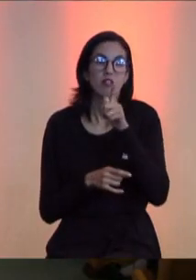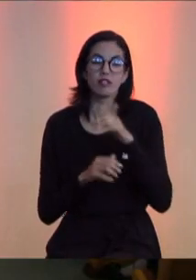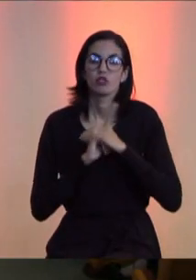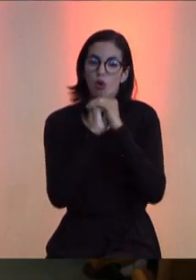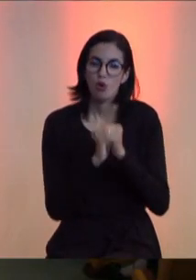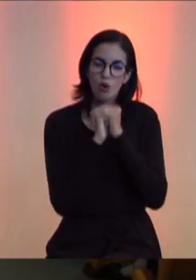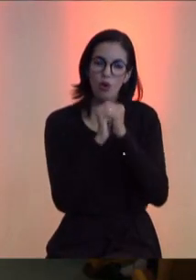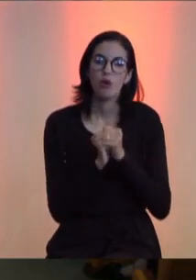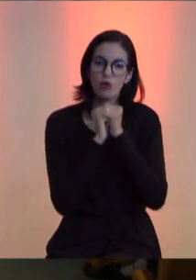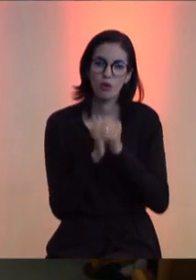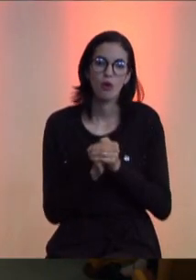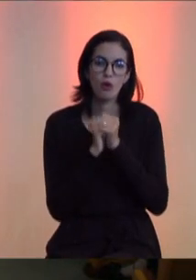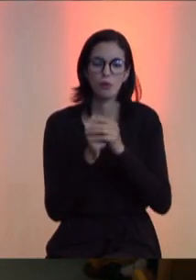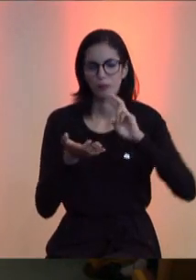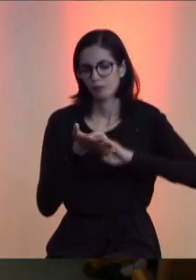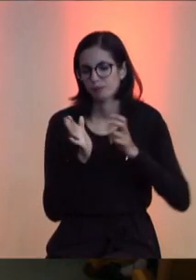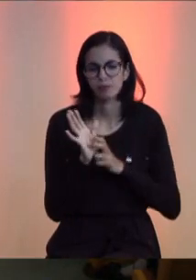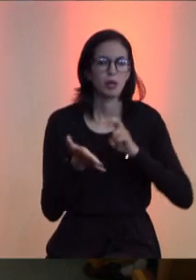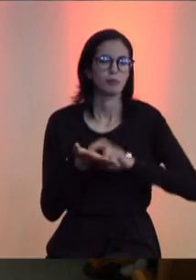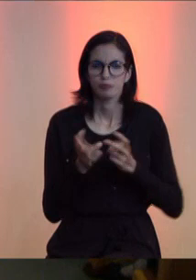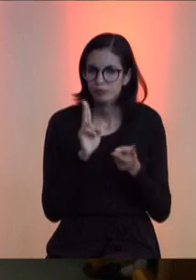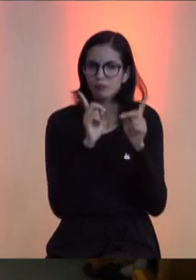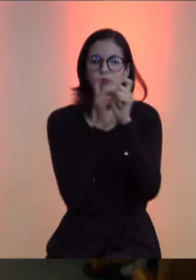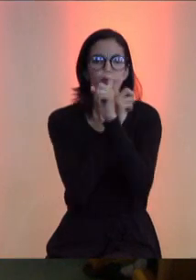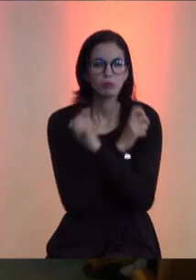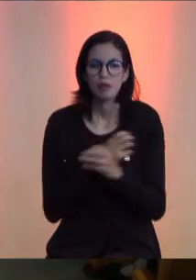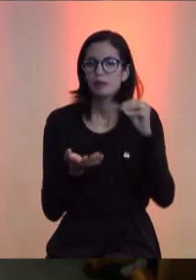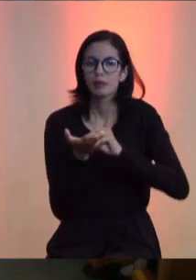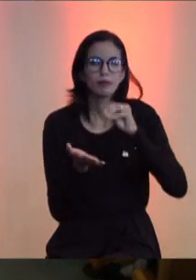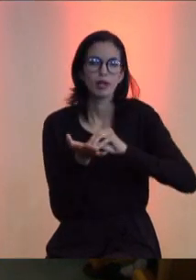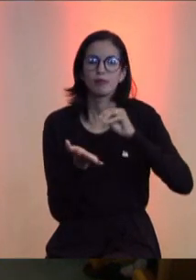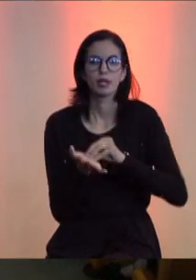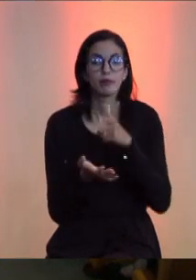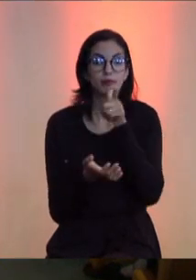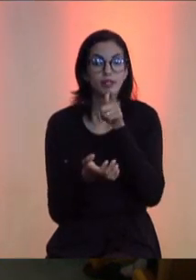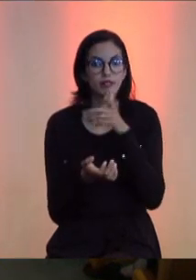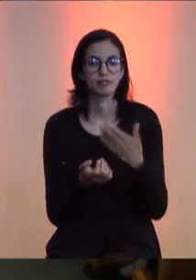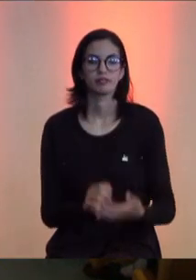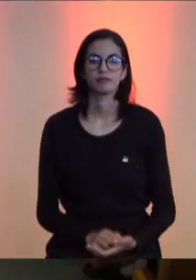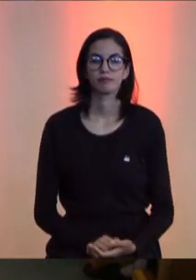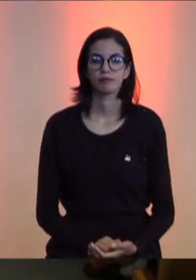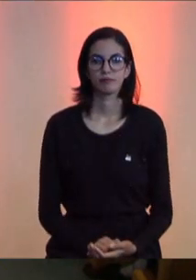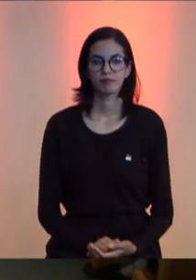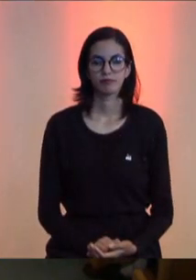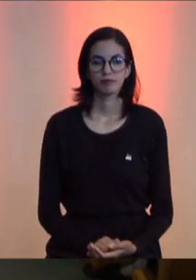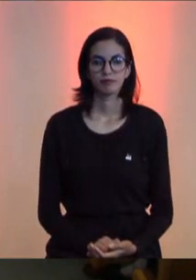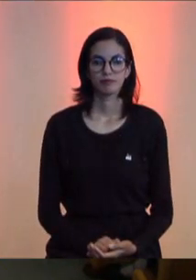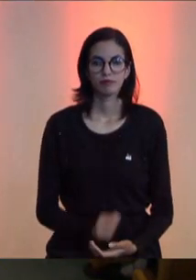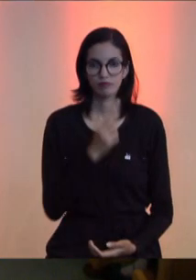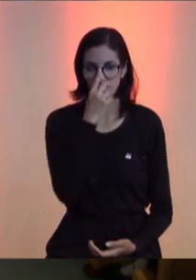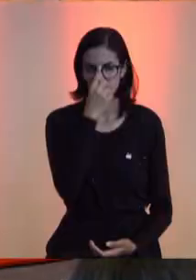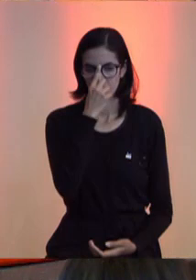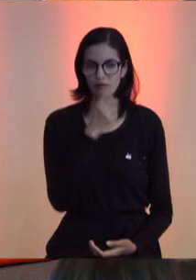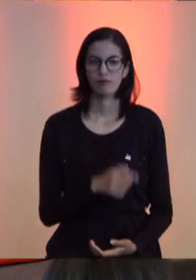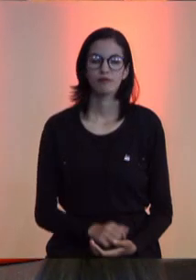viene peor y más fuerte. My mother is sick, my girlfriend is sick, my father is sick, my child is sick.